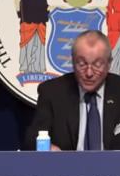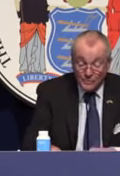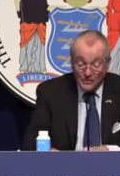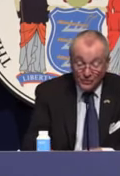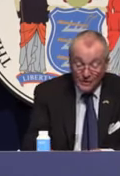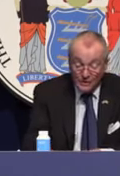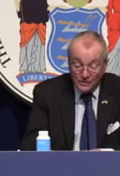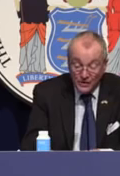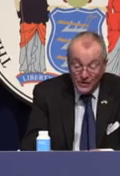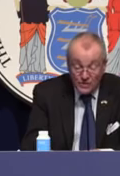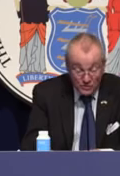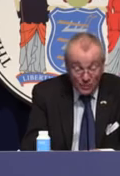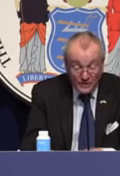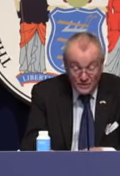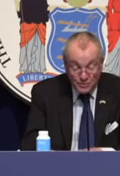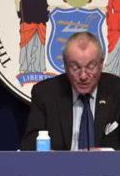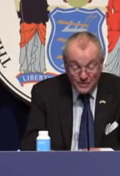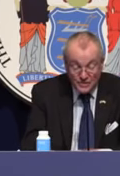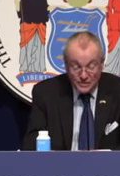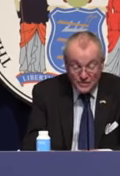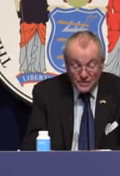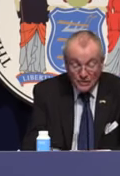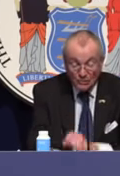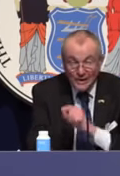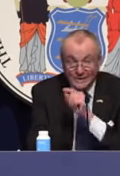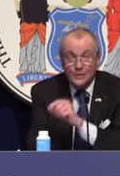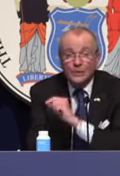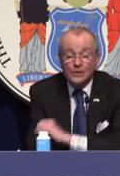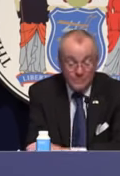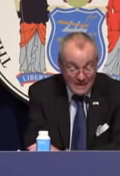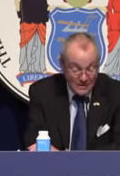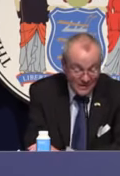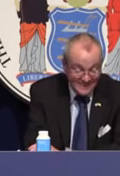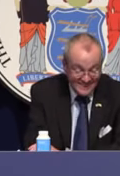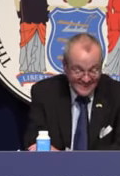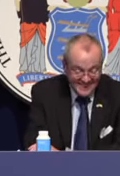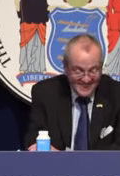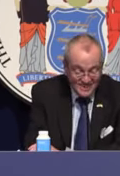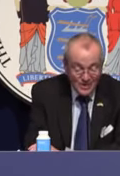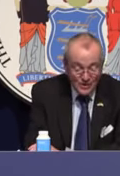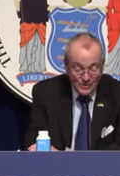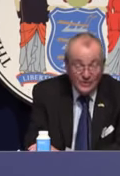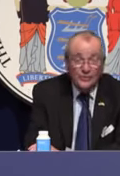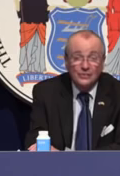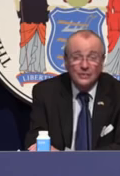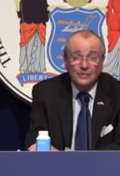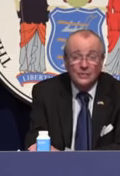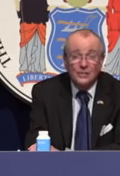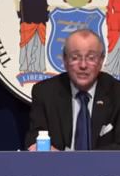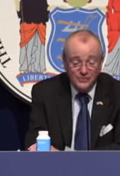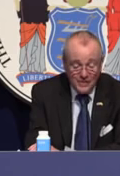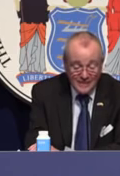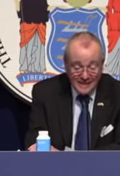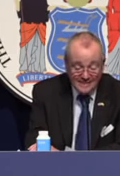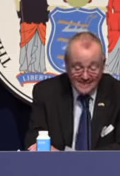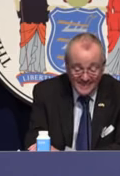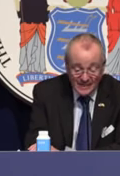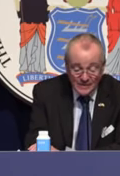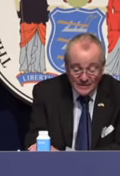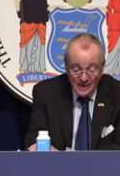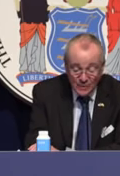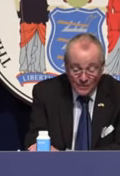on local pizzerias supporting the small businesses right in their own backyard. So, to Chief Stephen